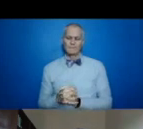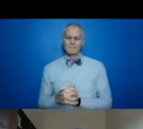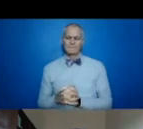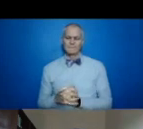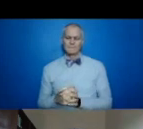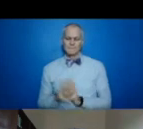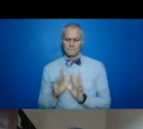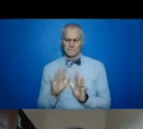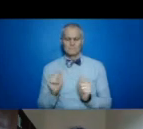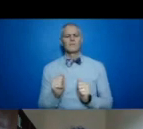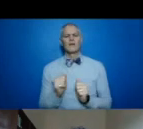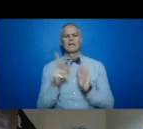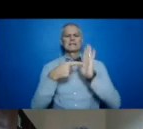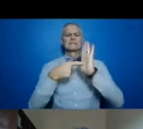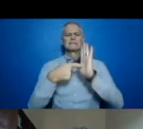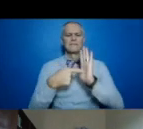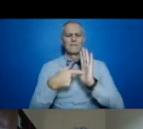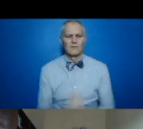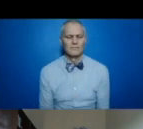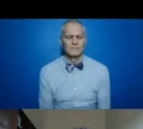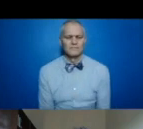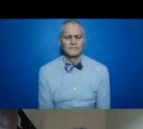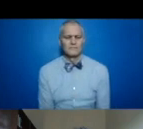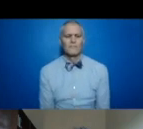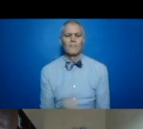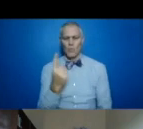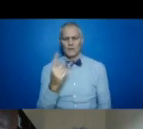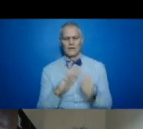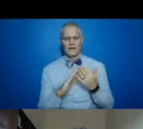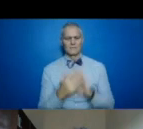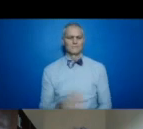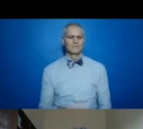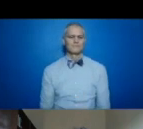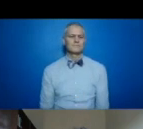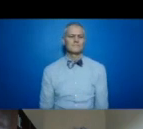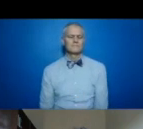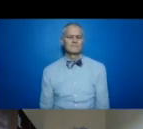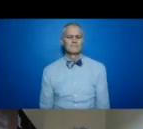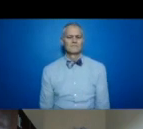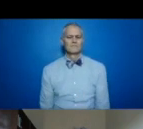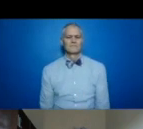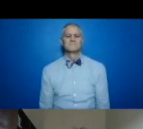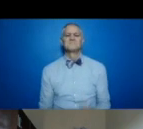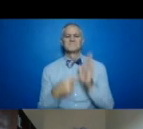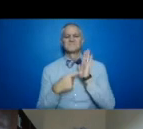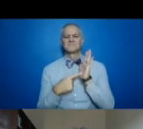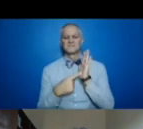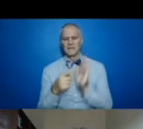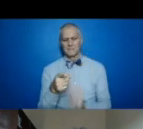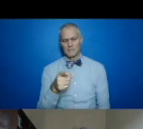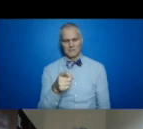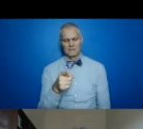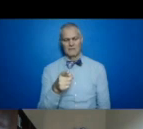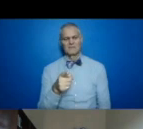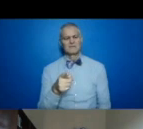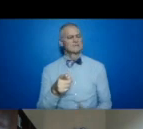I just want to give you an example. In one town, this was an example of a dominant narrative that